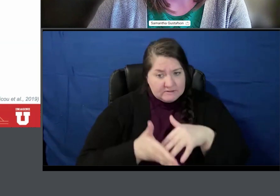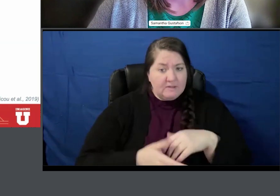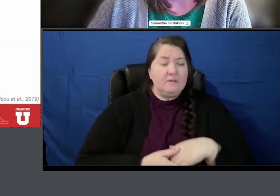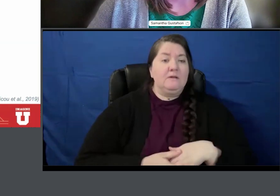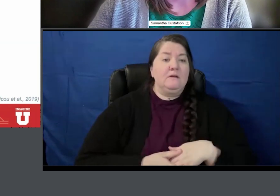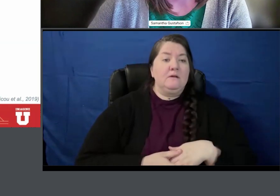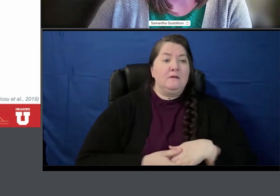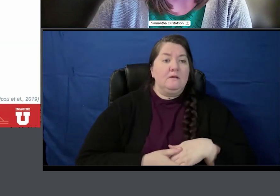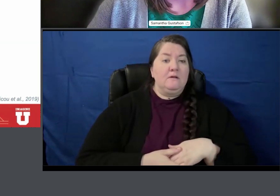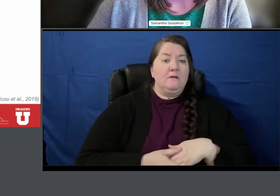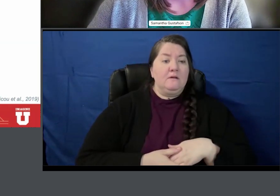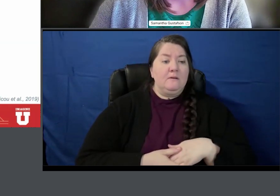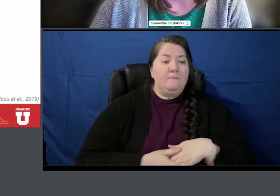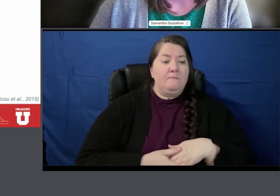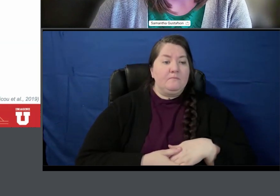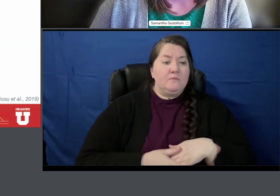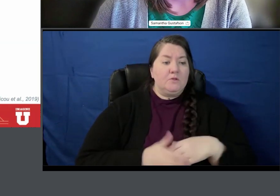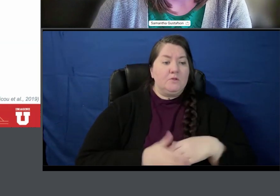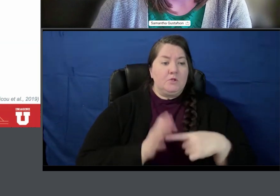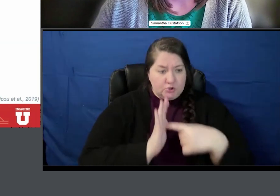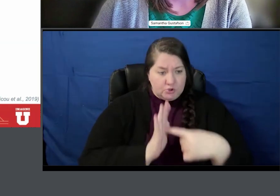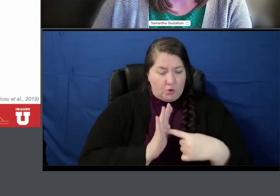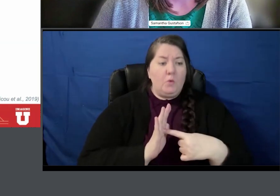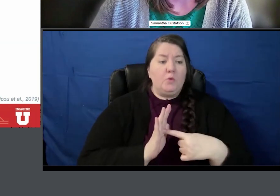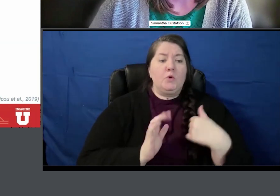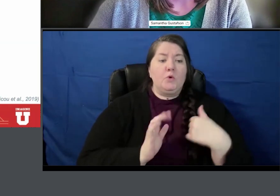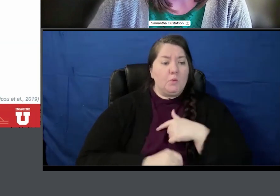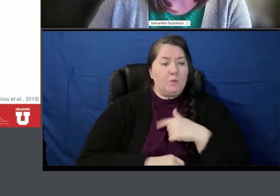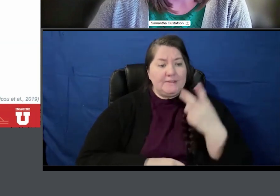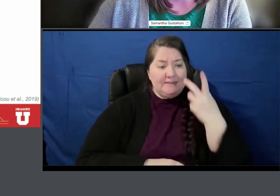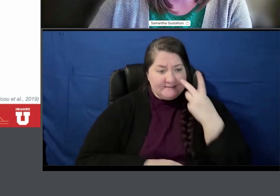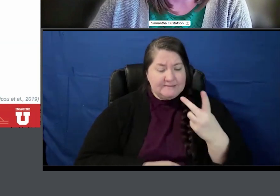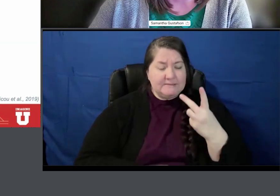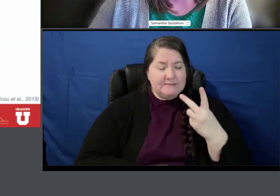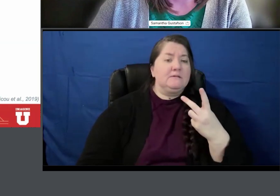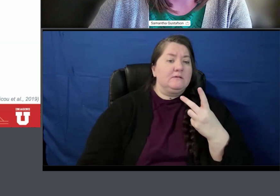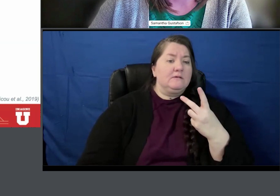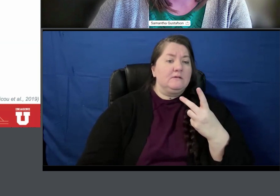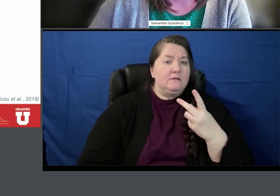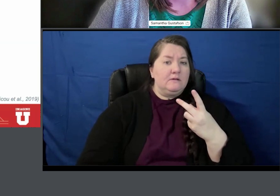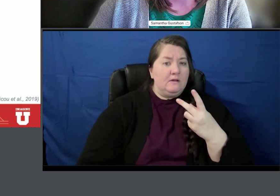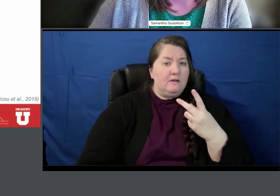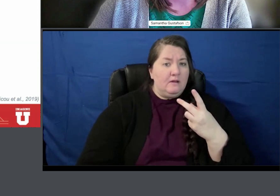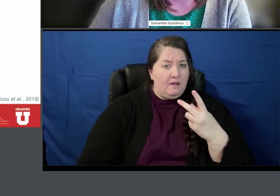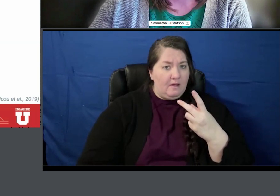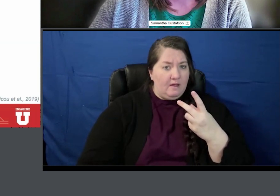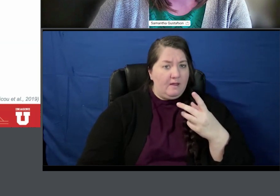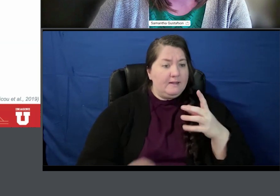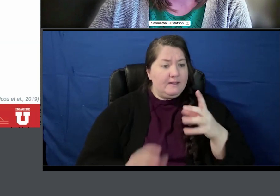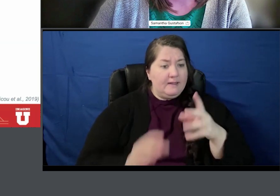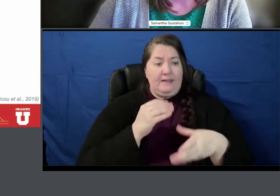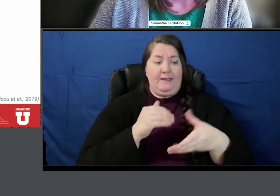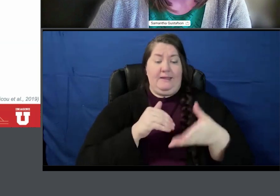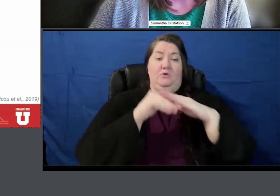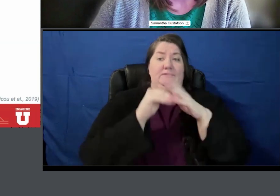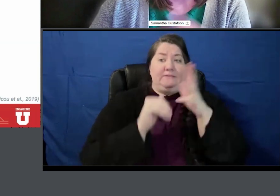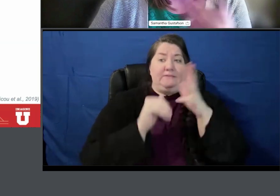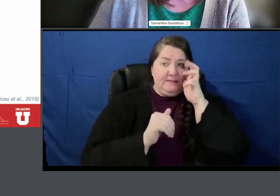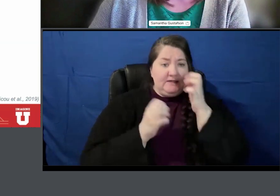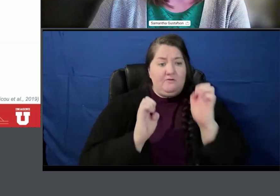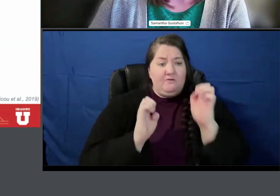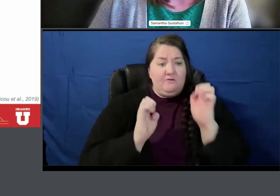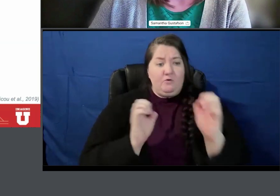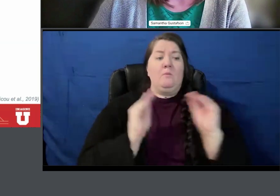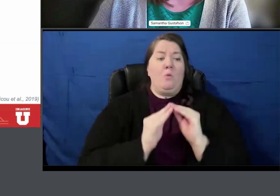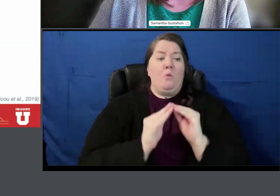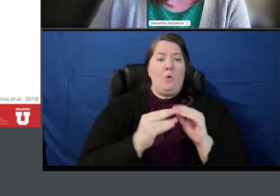Prati and Vincentin showed that we see an increase in listening effort with more